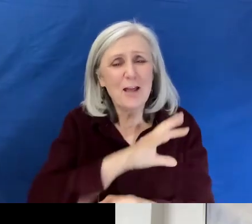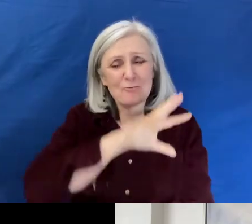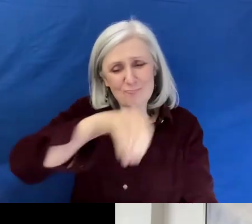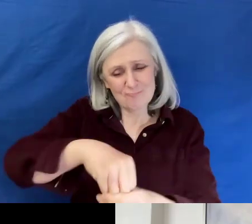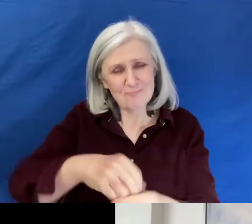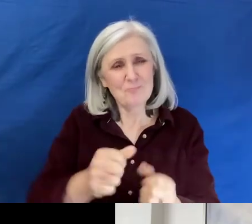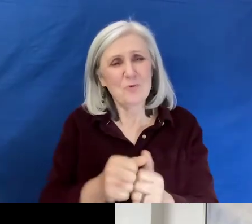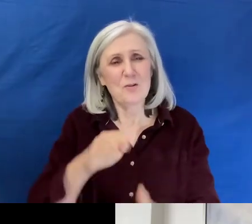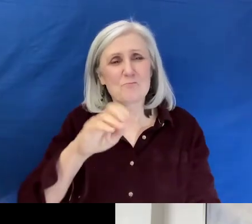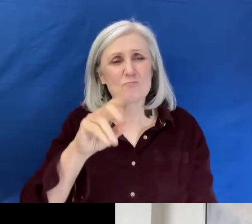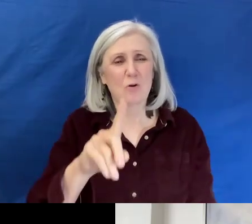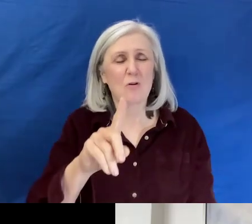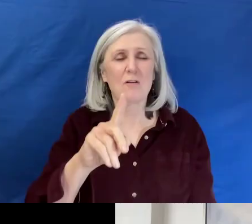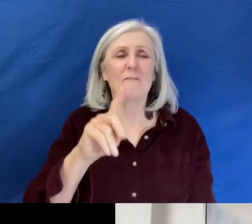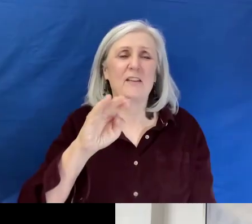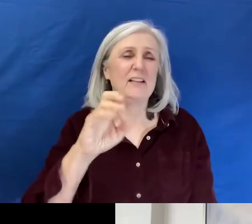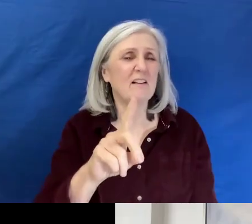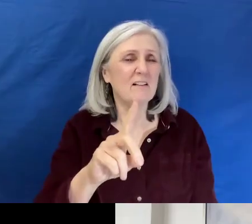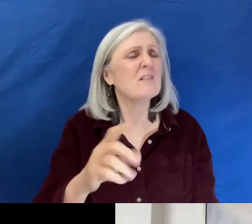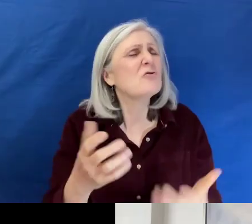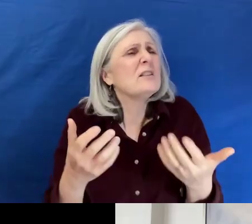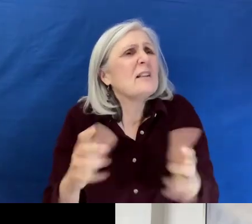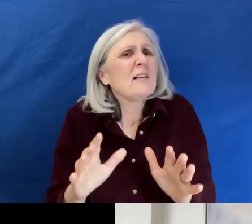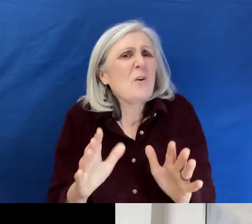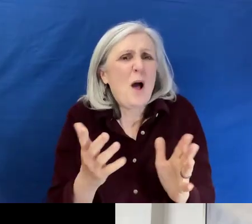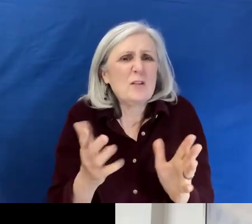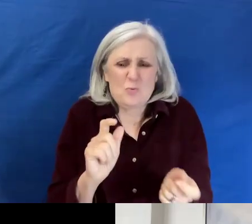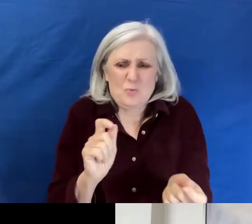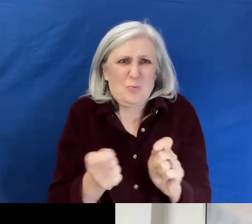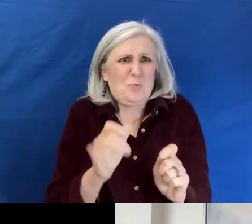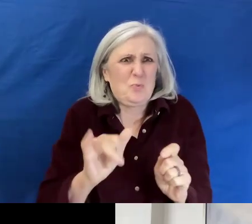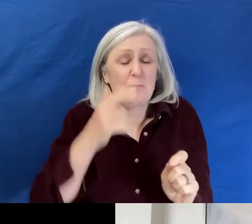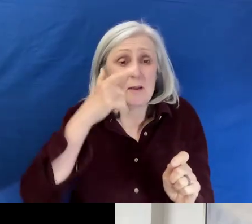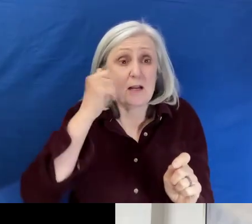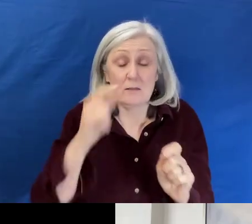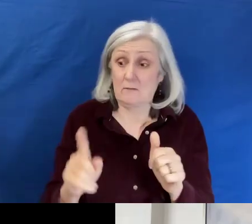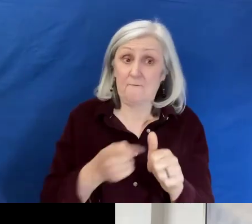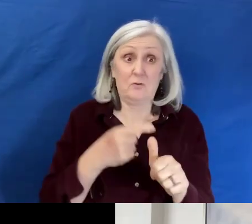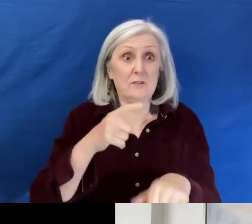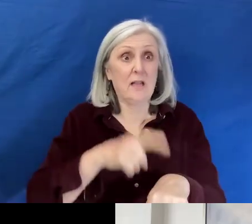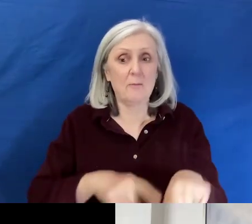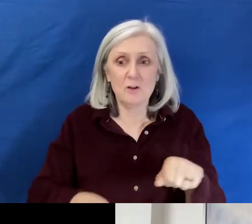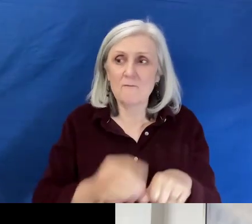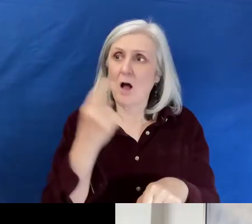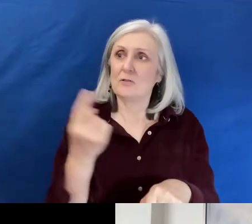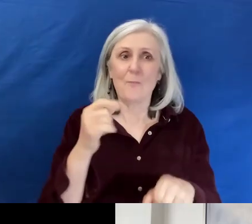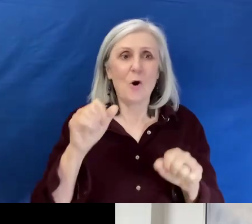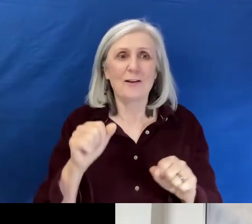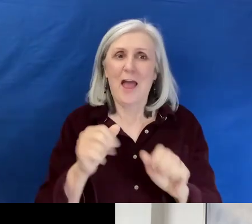so she doesn't want to compromise that because this is like the first time where she found a place where she could call home.